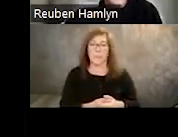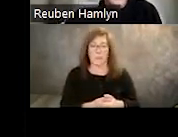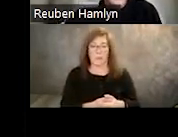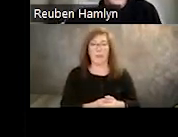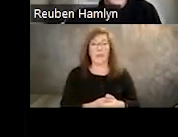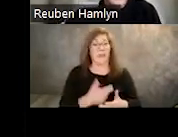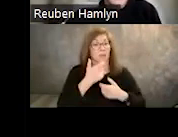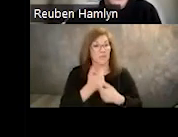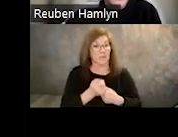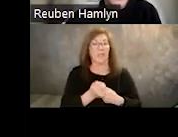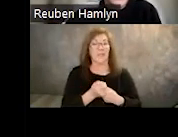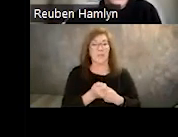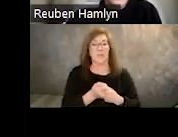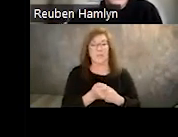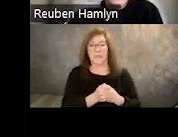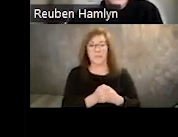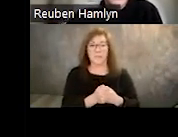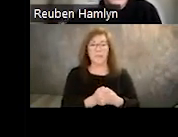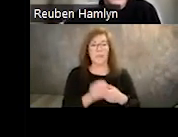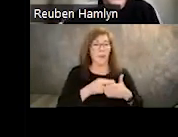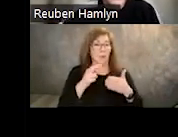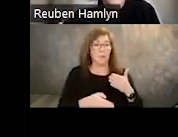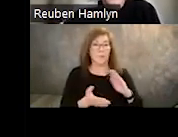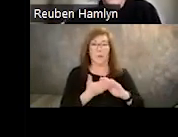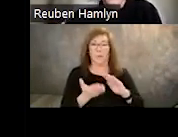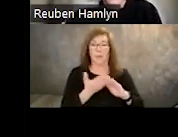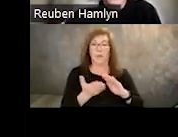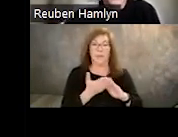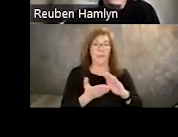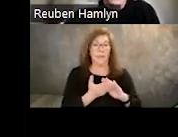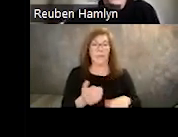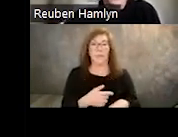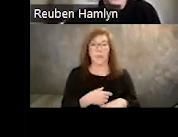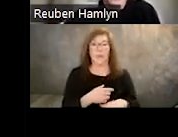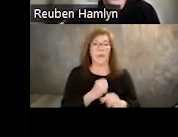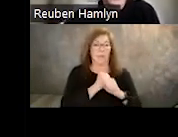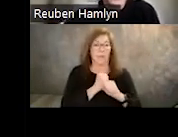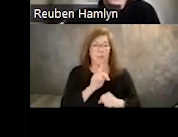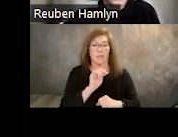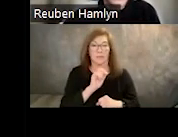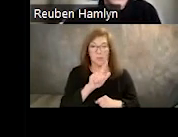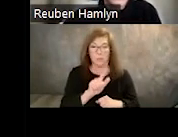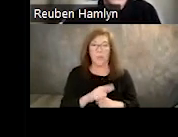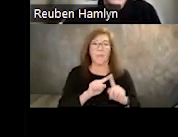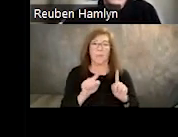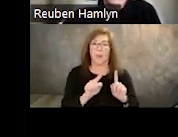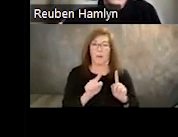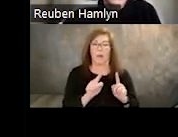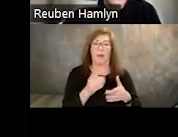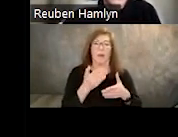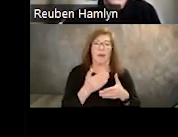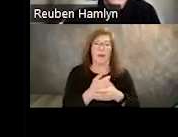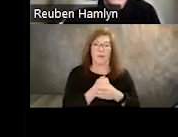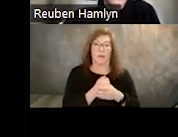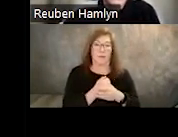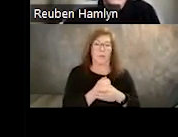an interesting outcome of running this through a detection tool that I wanted to share with you. But I would say that